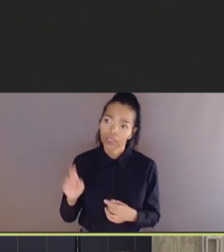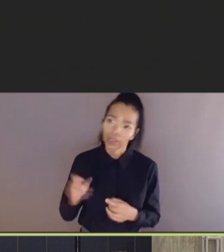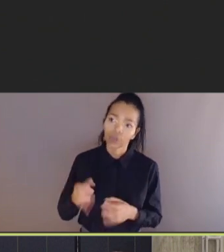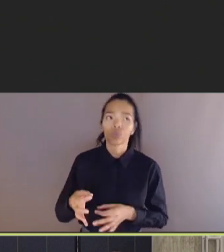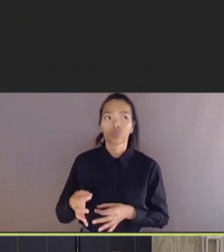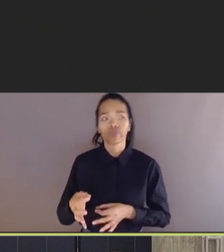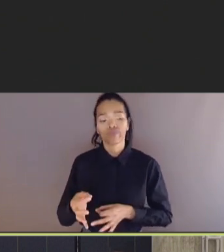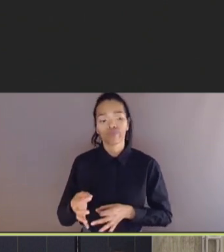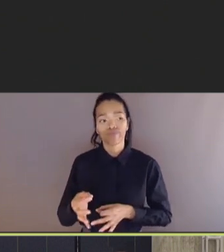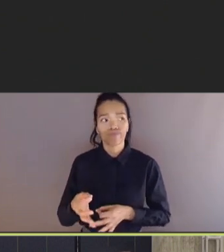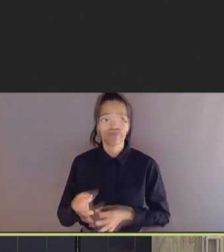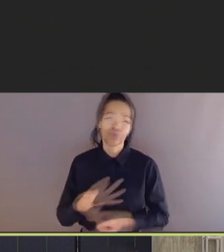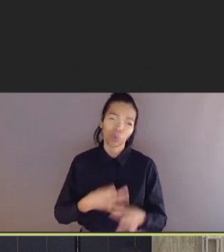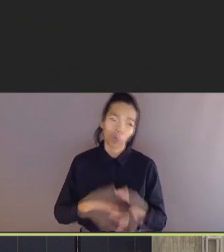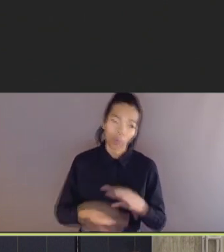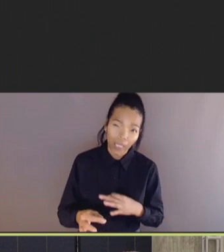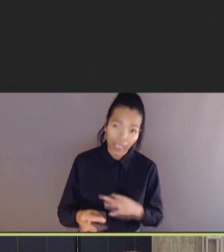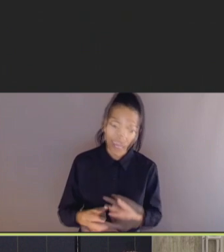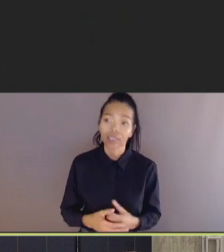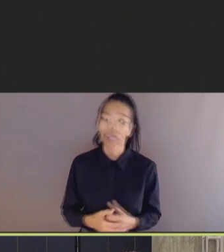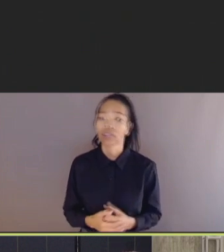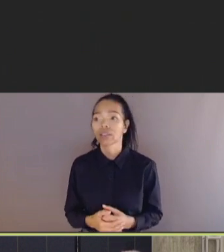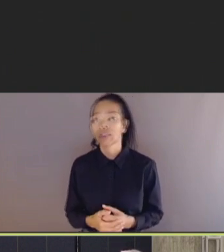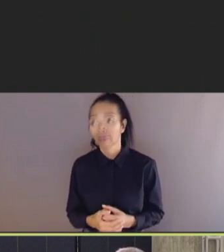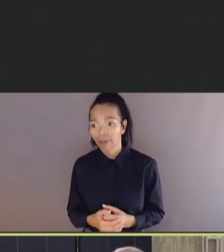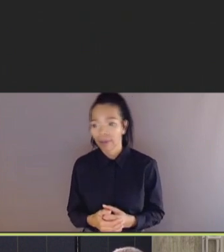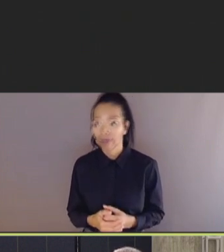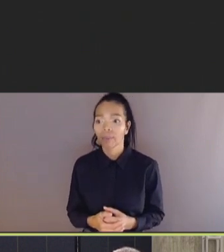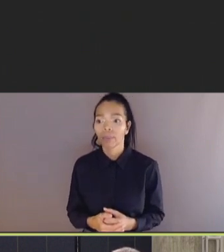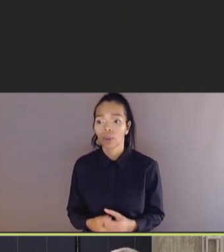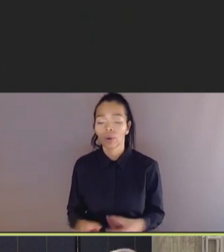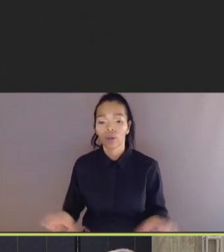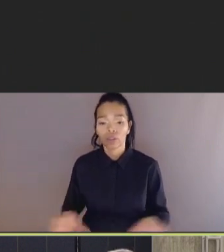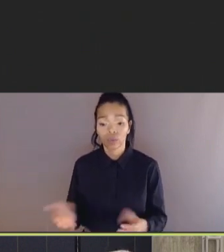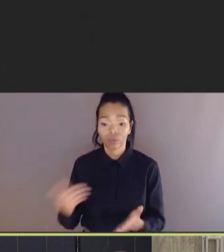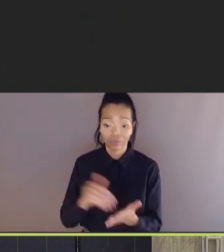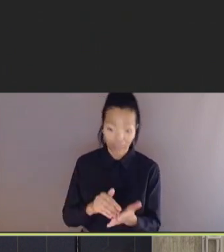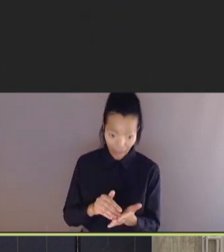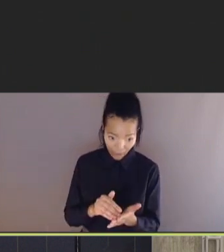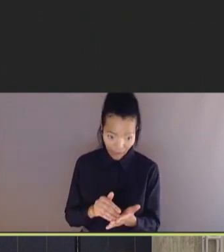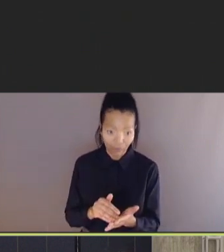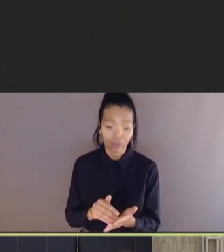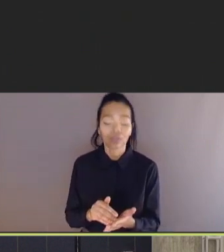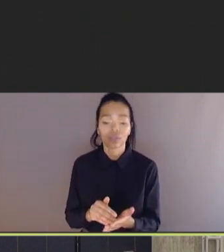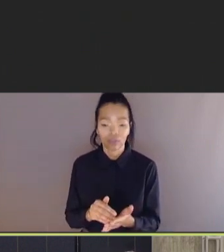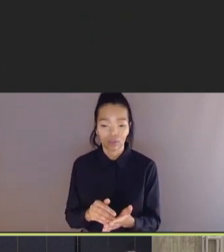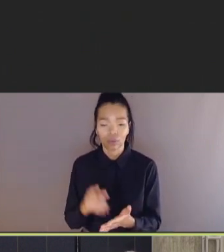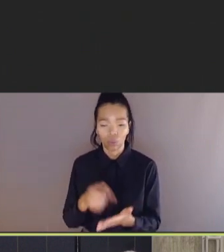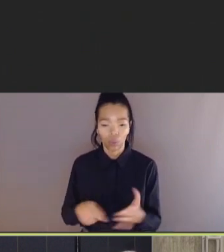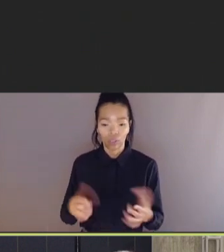replace or redo what we're doing at present. I think certainly there are opportunities for